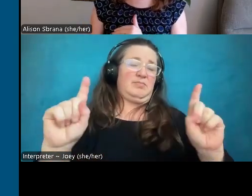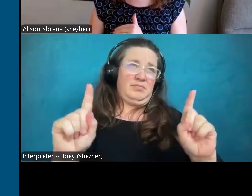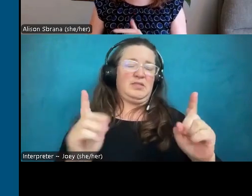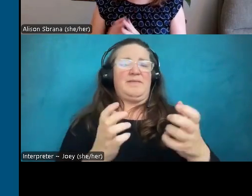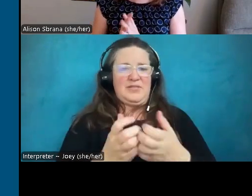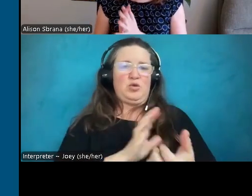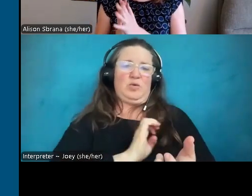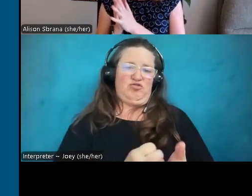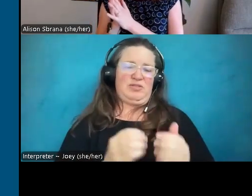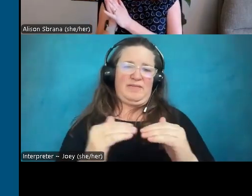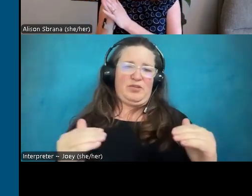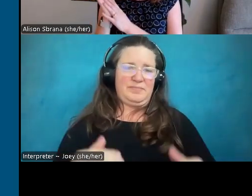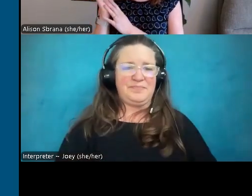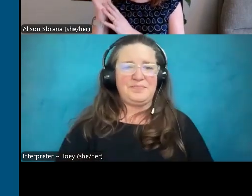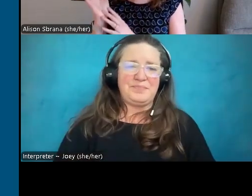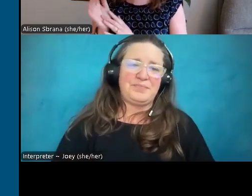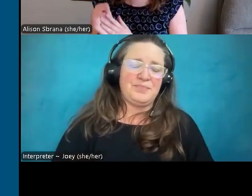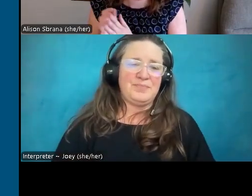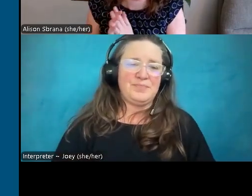Next slide, please.